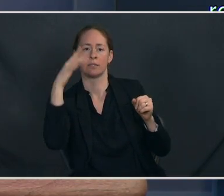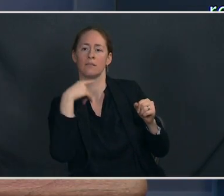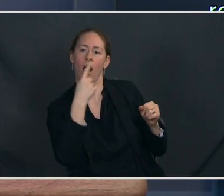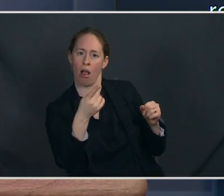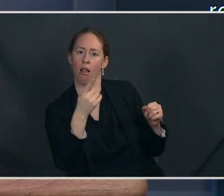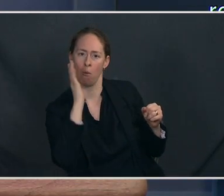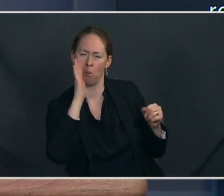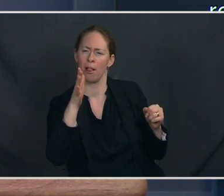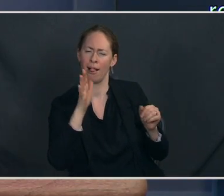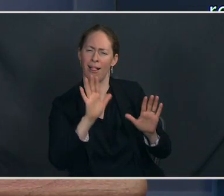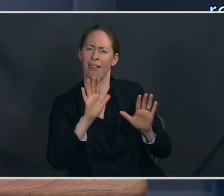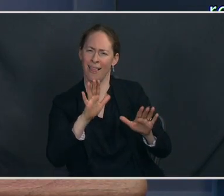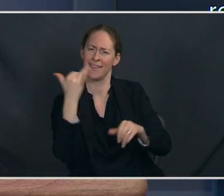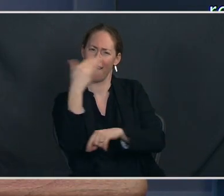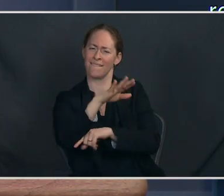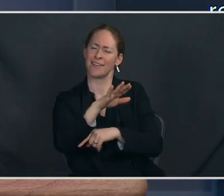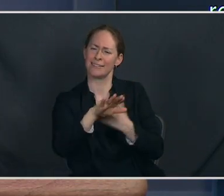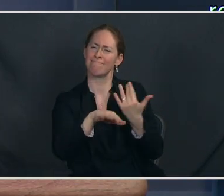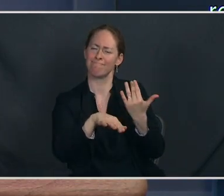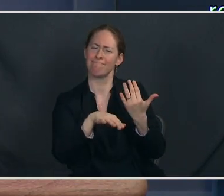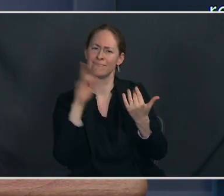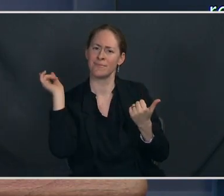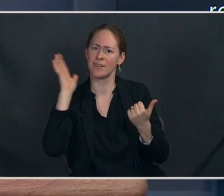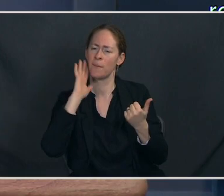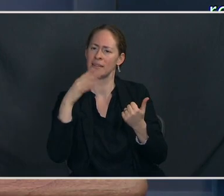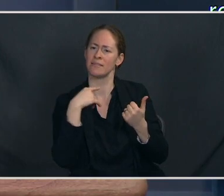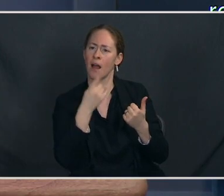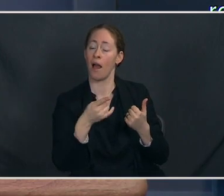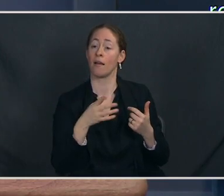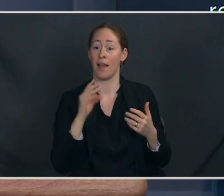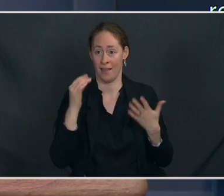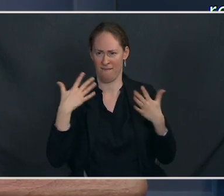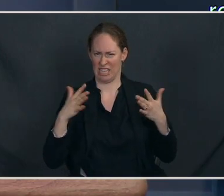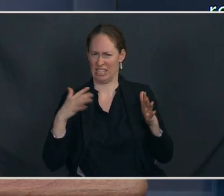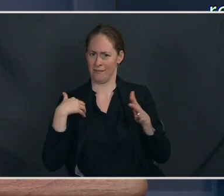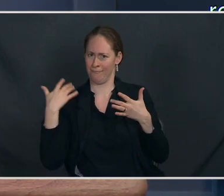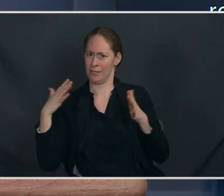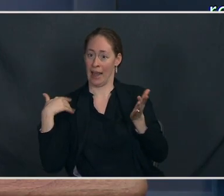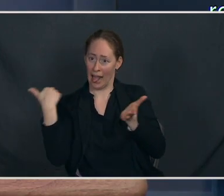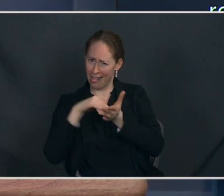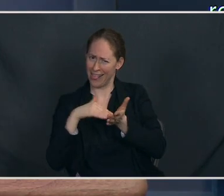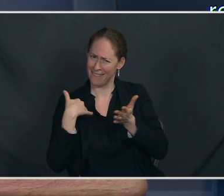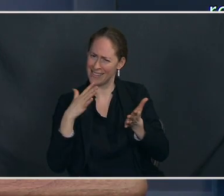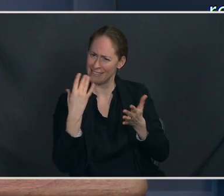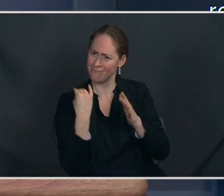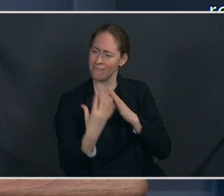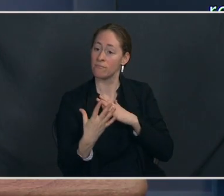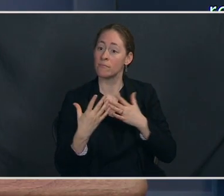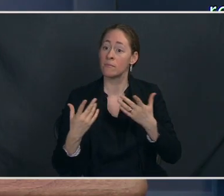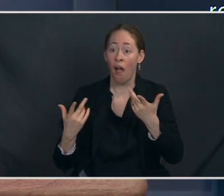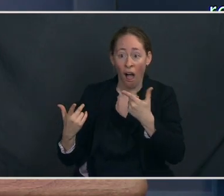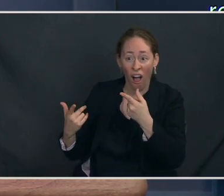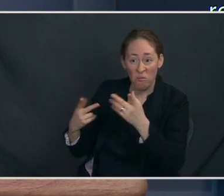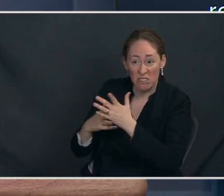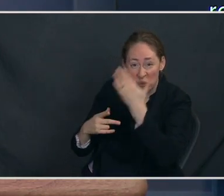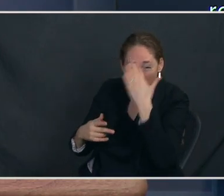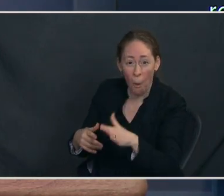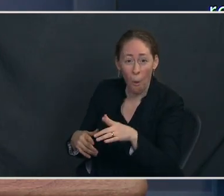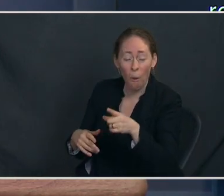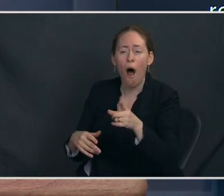afternoon, as I previewed earlier. Do you know the answer, I guess? Do we have our hands around that? Well, certainly. There